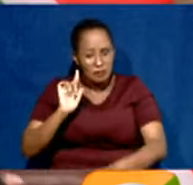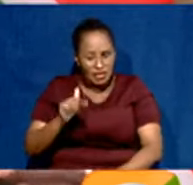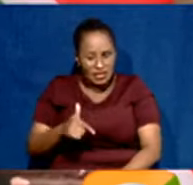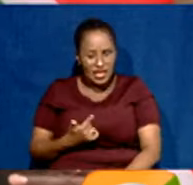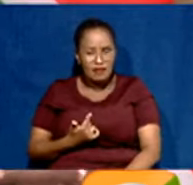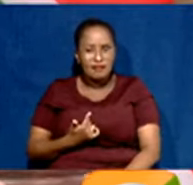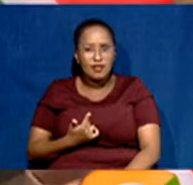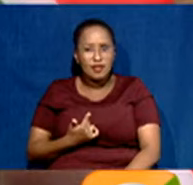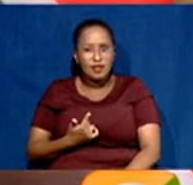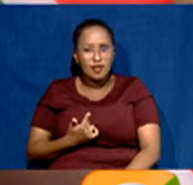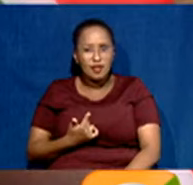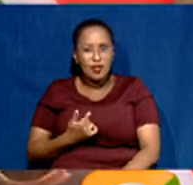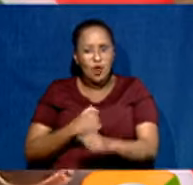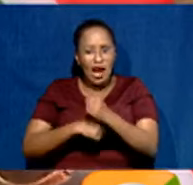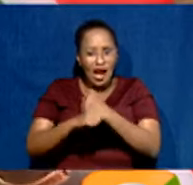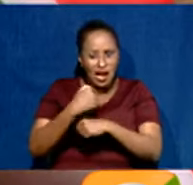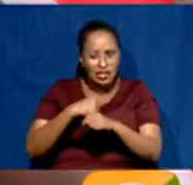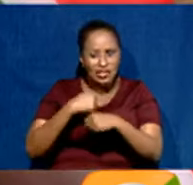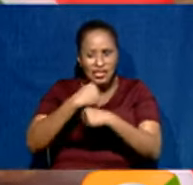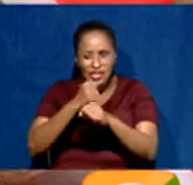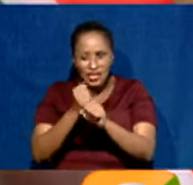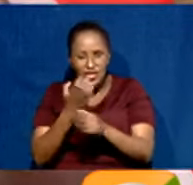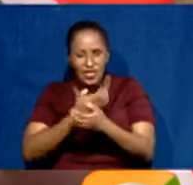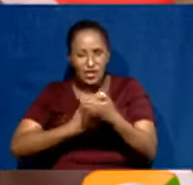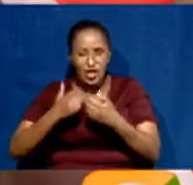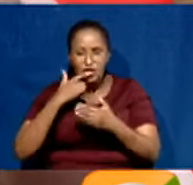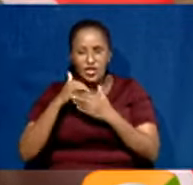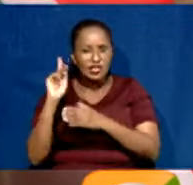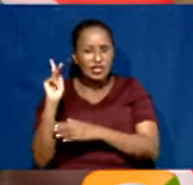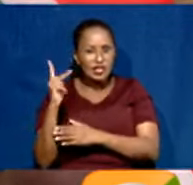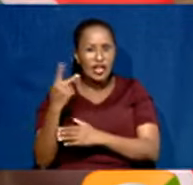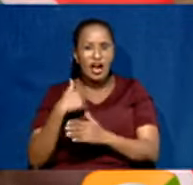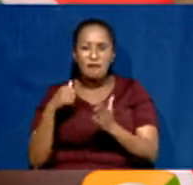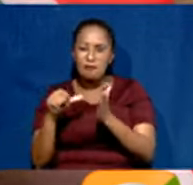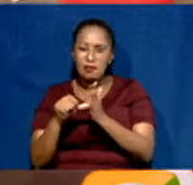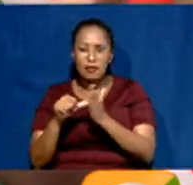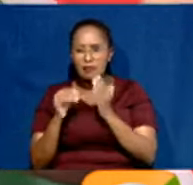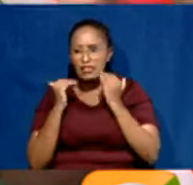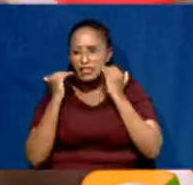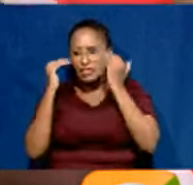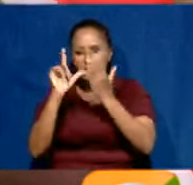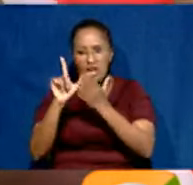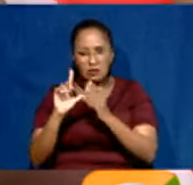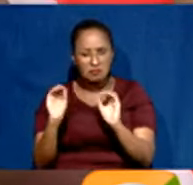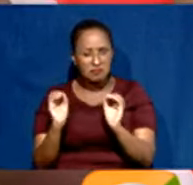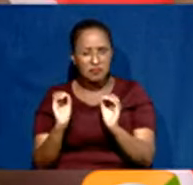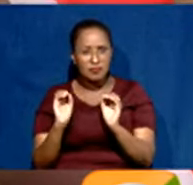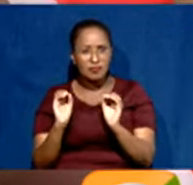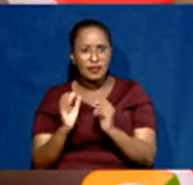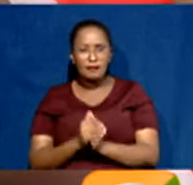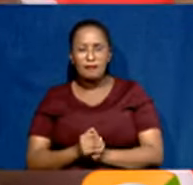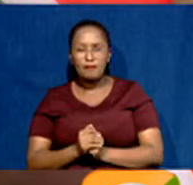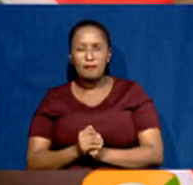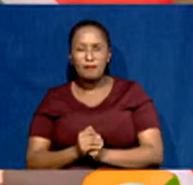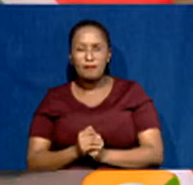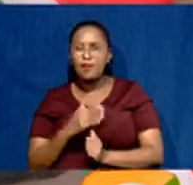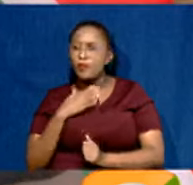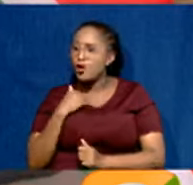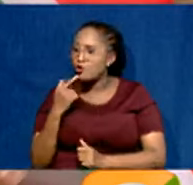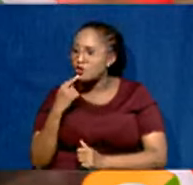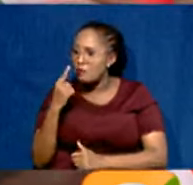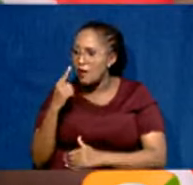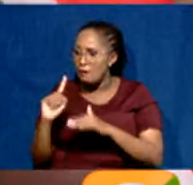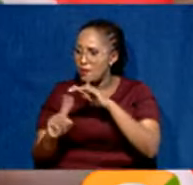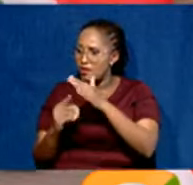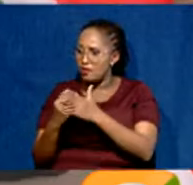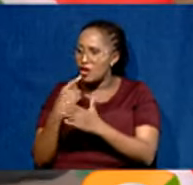to step in and stabilize so that Kenya does not go into debt distress. Let me tell you what Ndungu was saying.